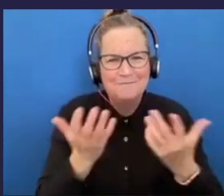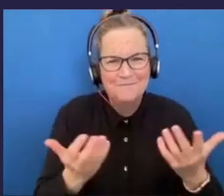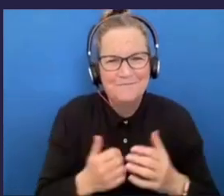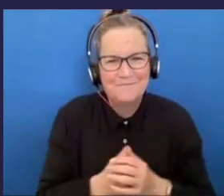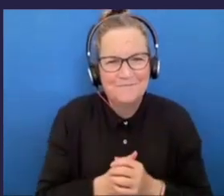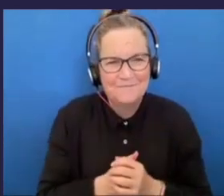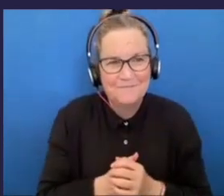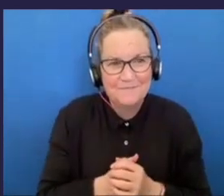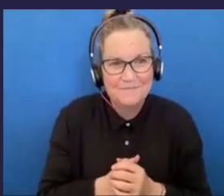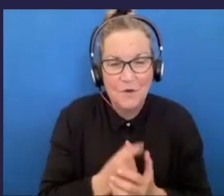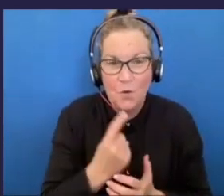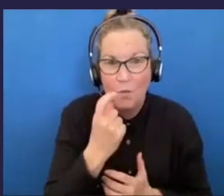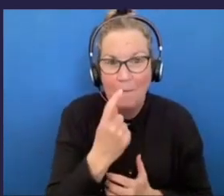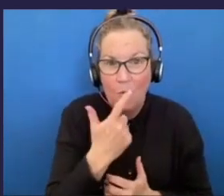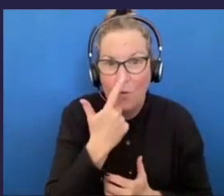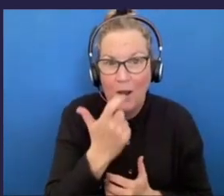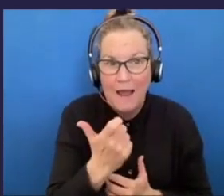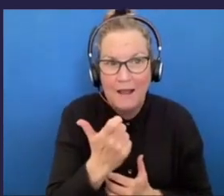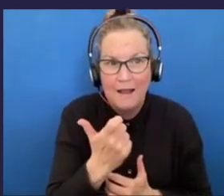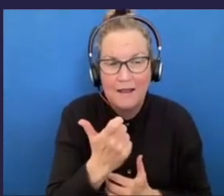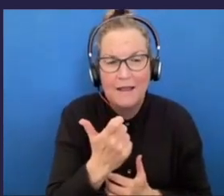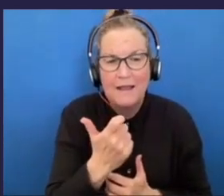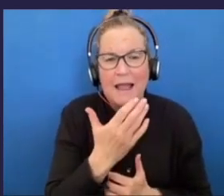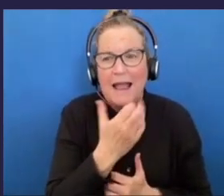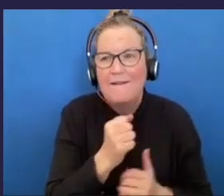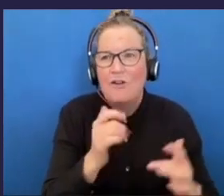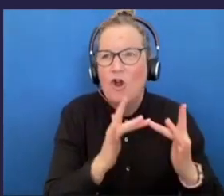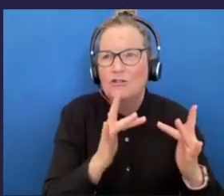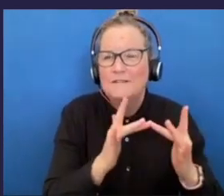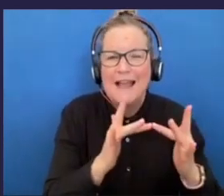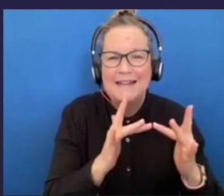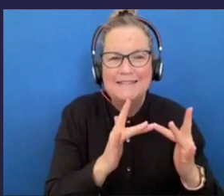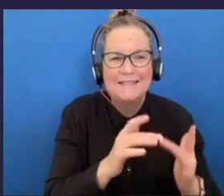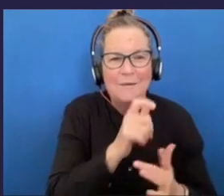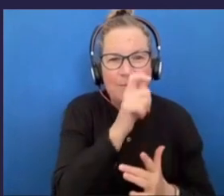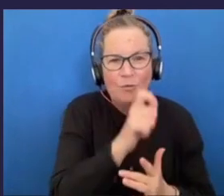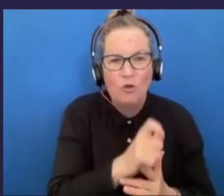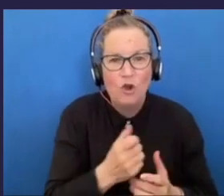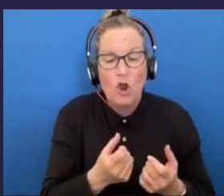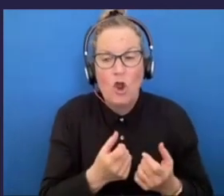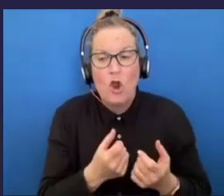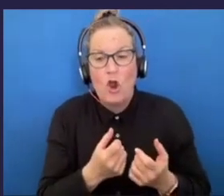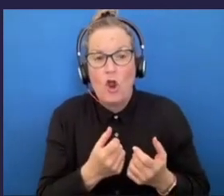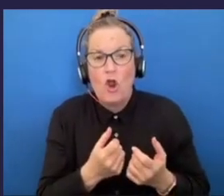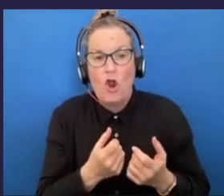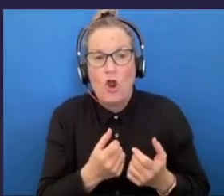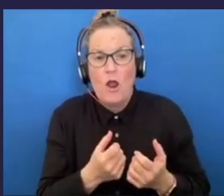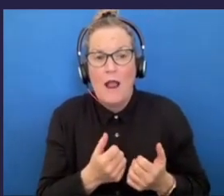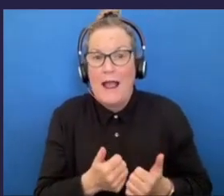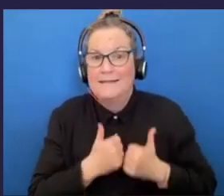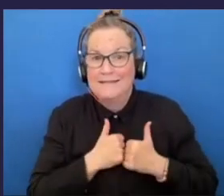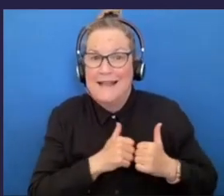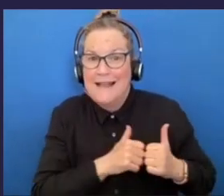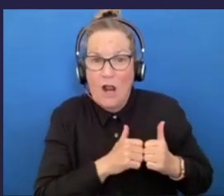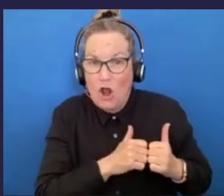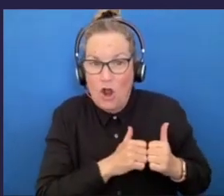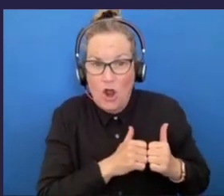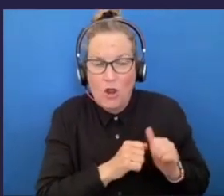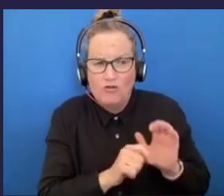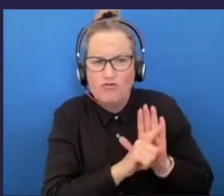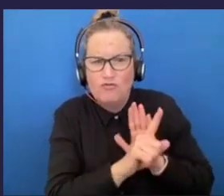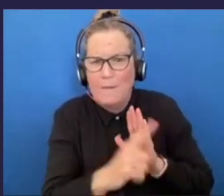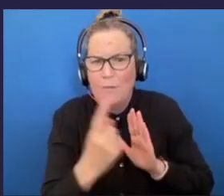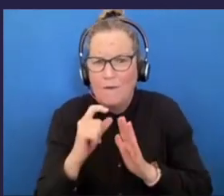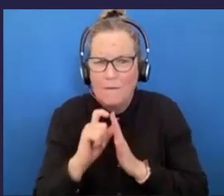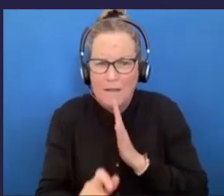more for good luck. Have a point of contact. So often we act as the point of contact, the ally or the supporter on behalf of the person with the